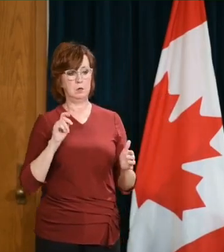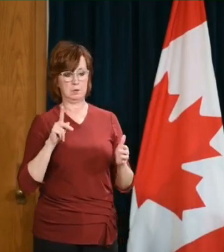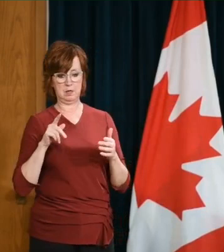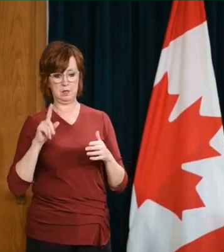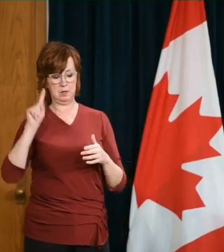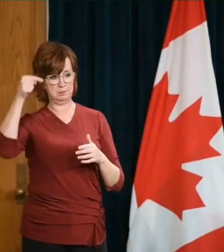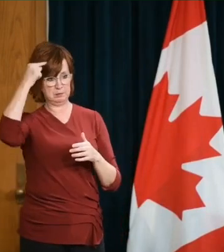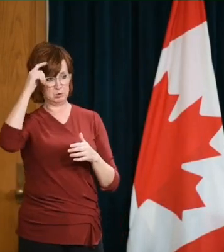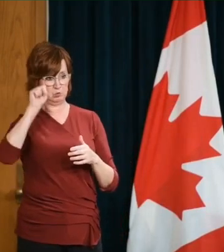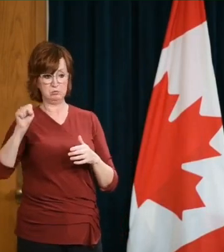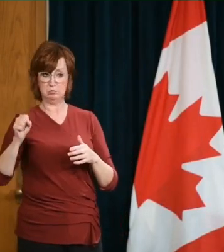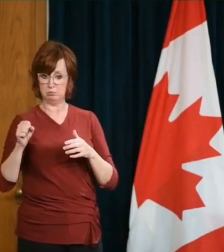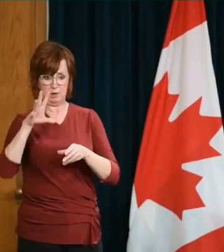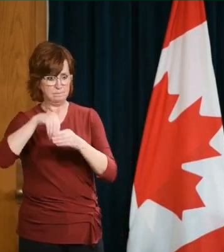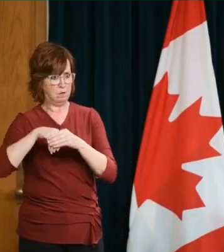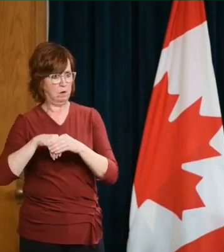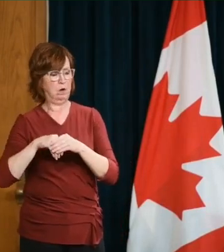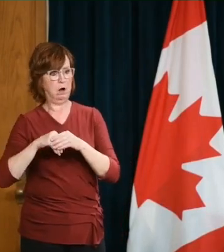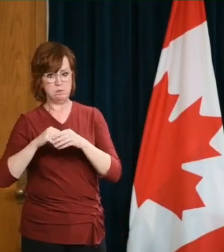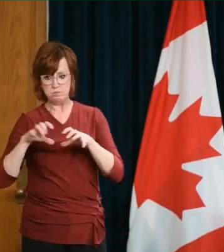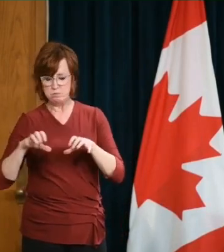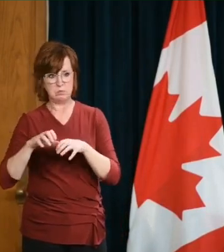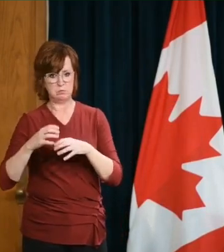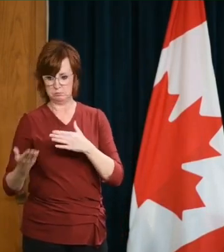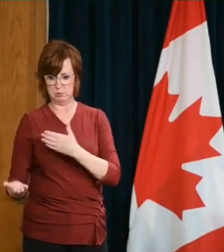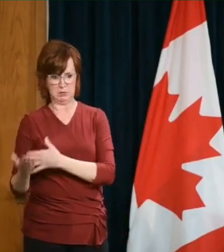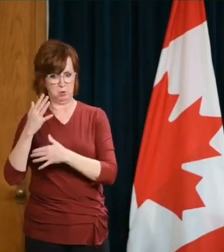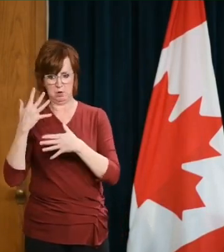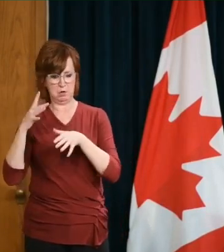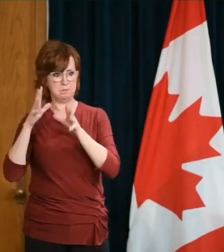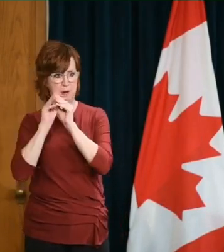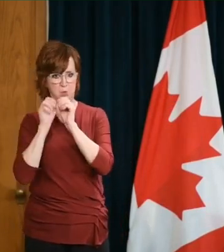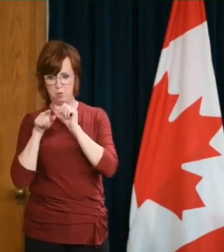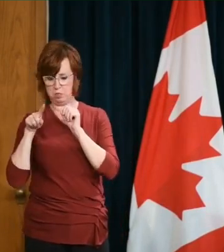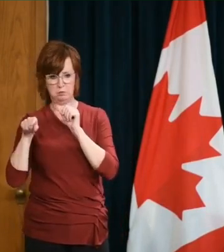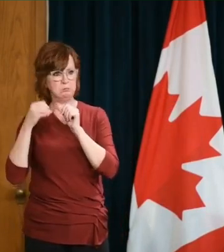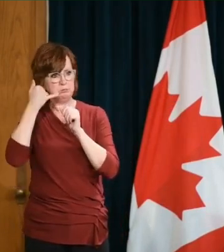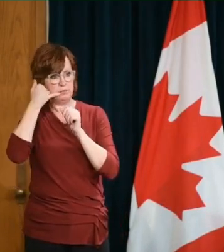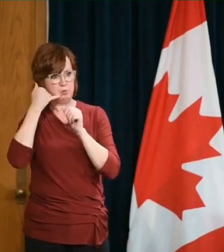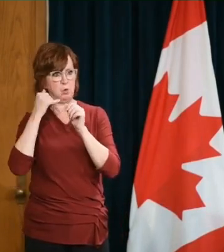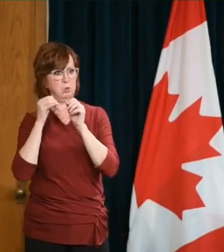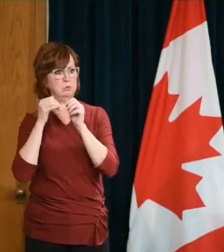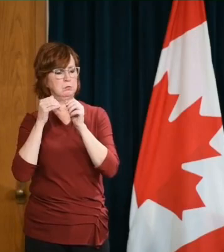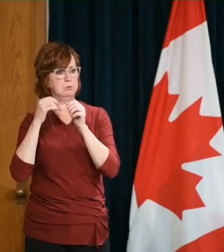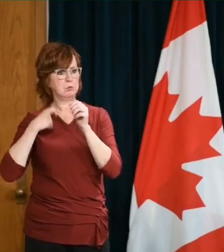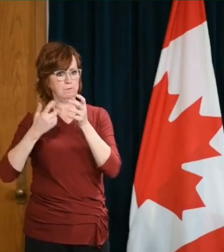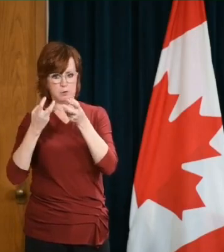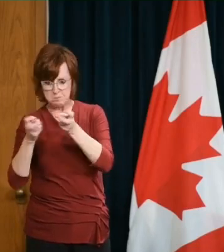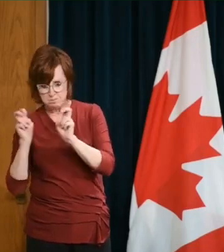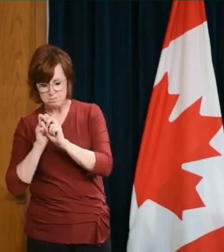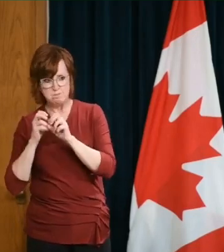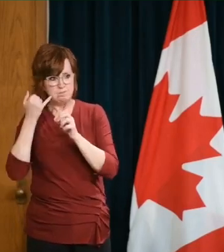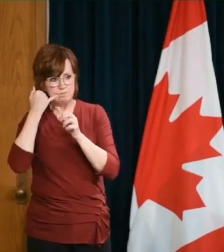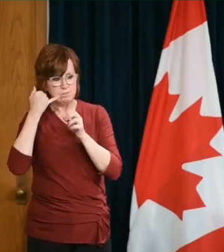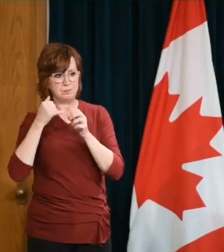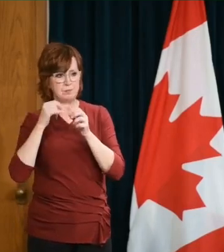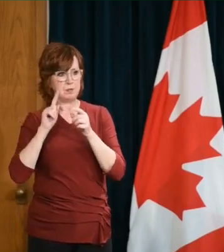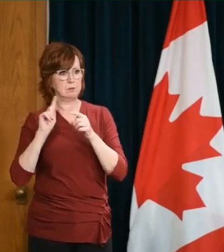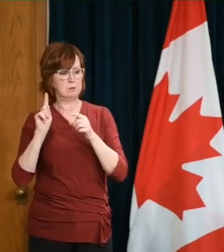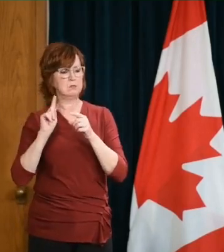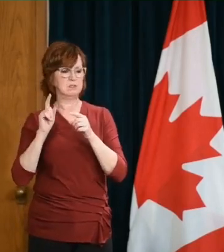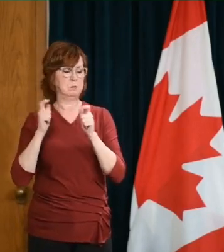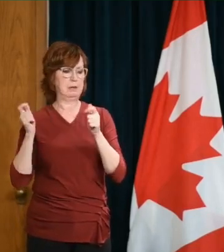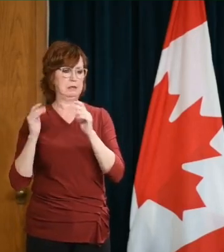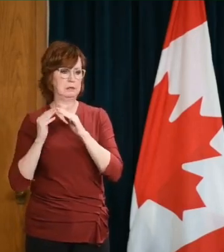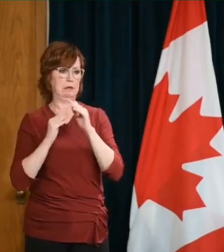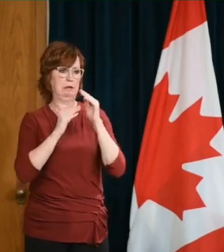involved in this file. As I said, he hosted a call earlier today with the operators of shelters in our larger centers,